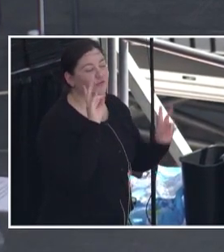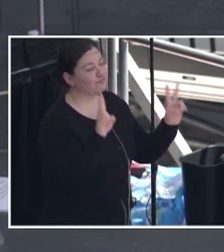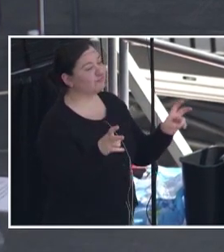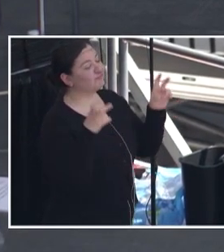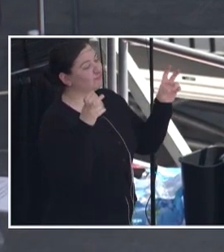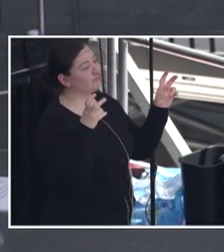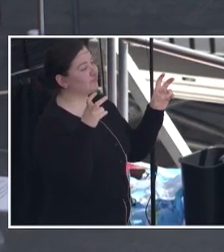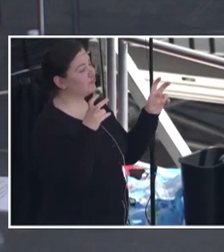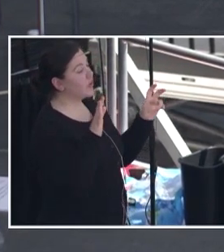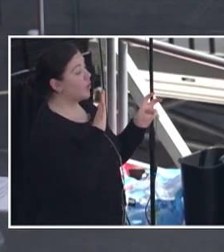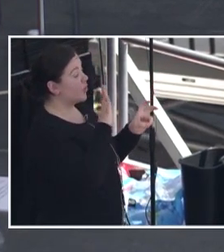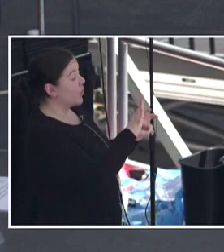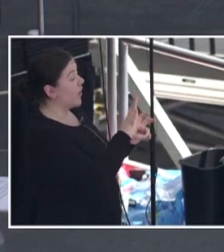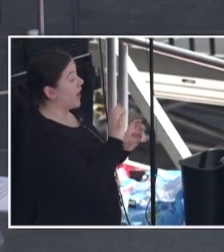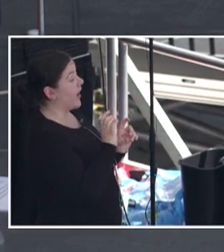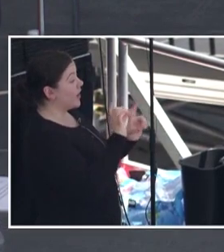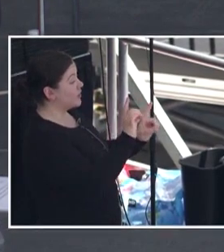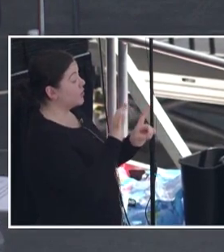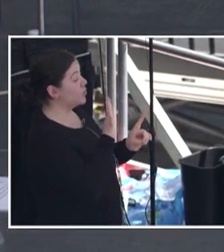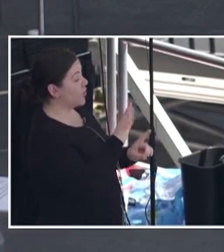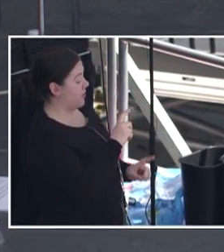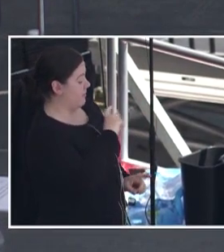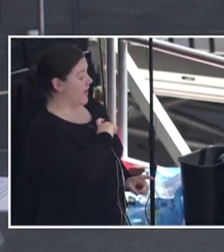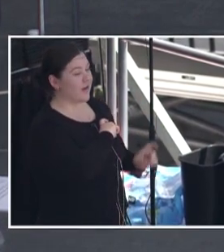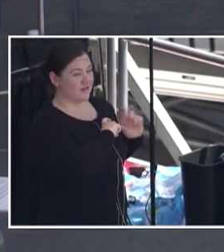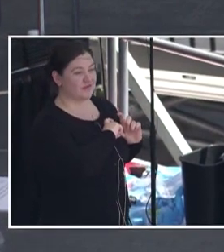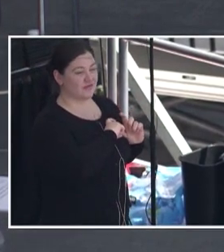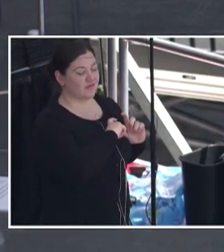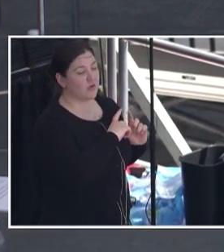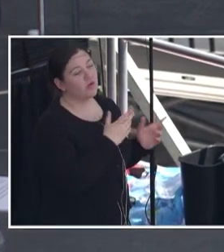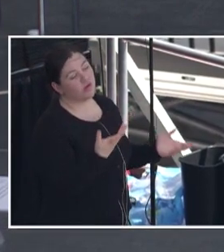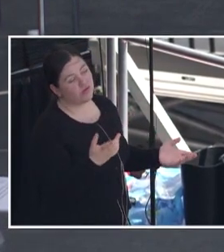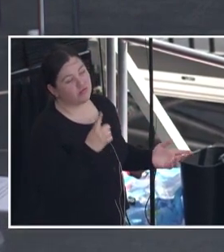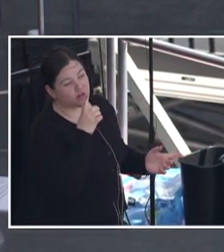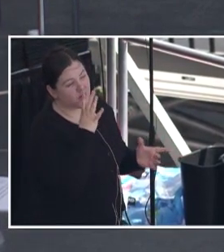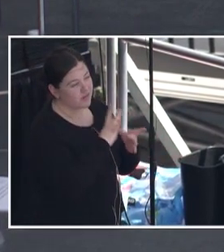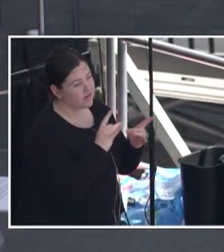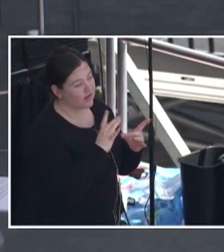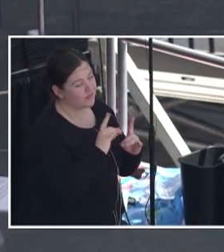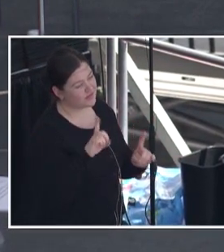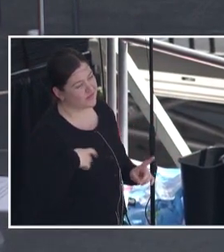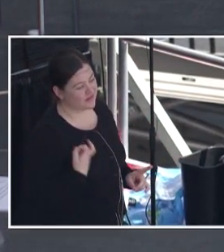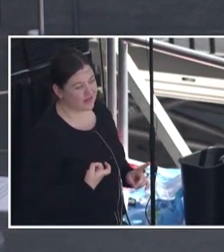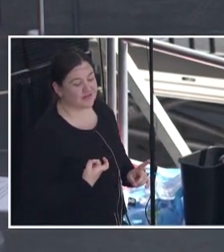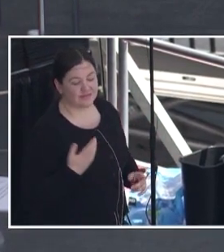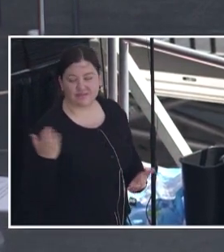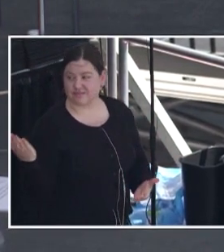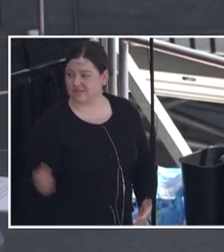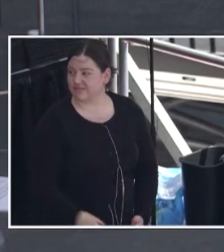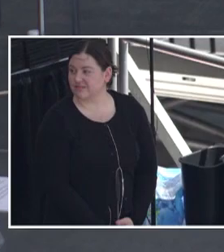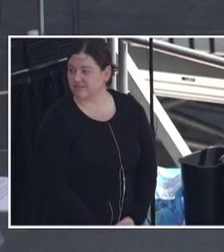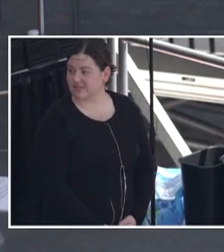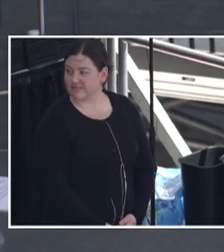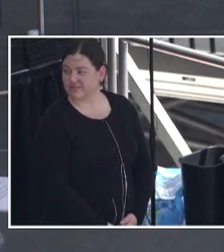is your armor," or how she actually said it, "Tu educación es tu armadura."